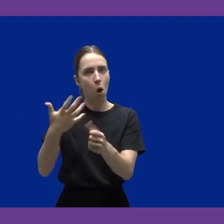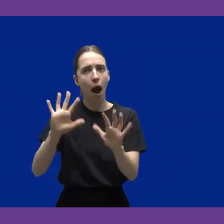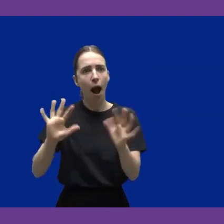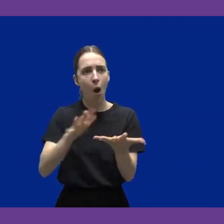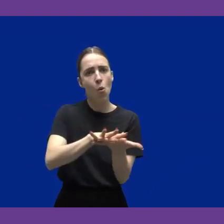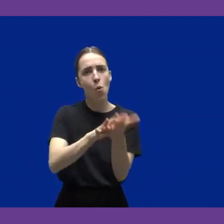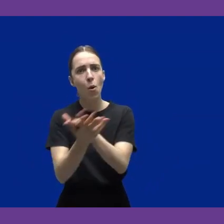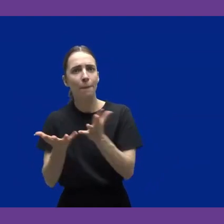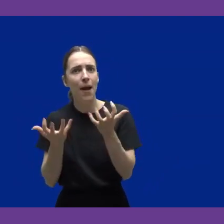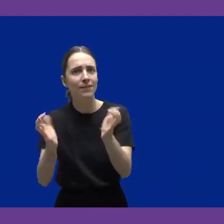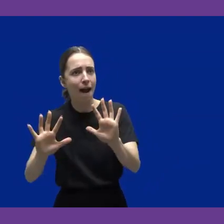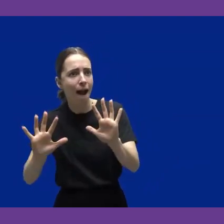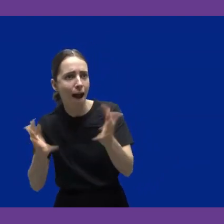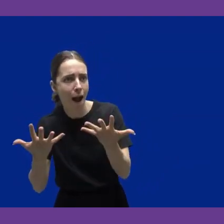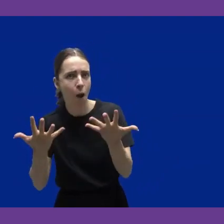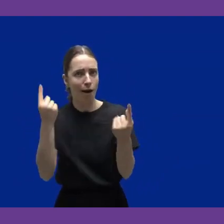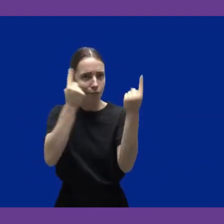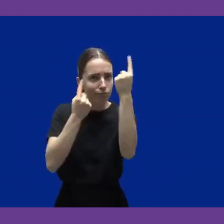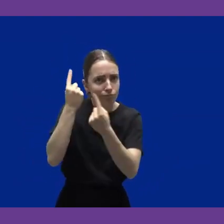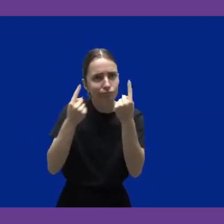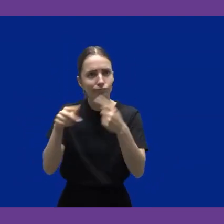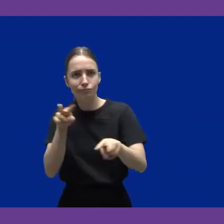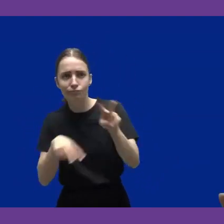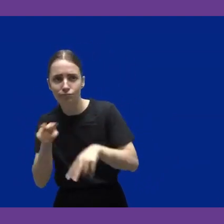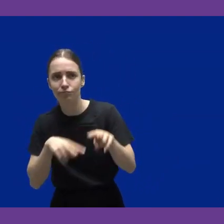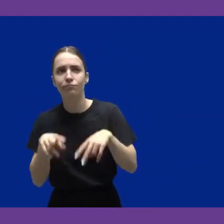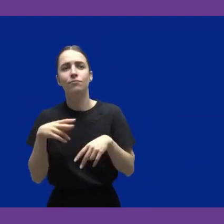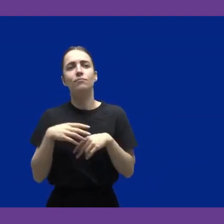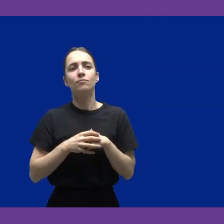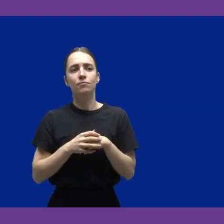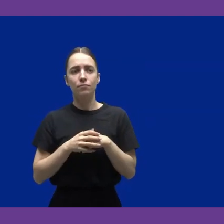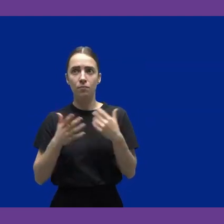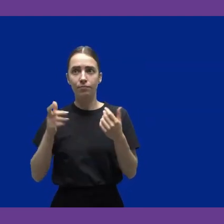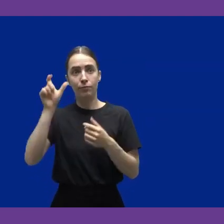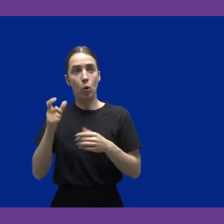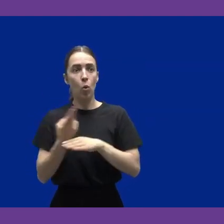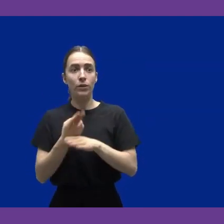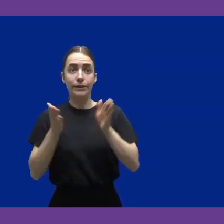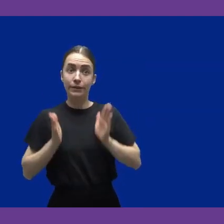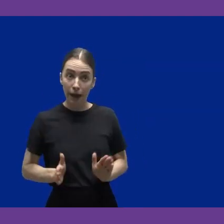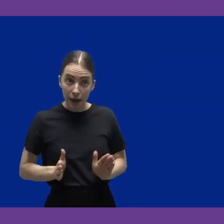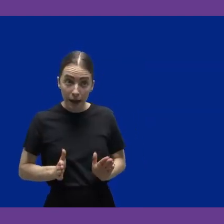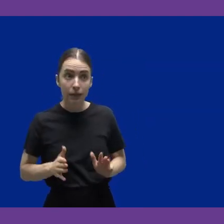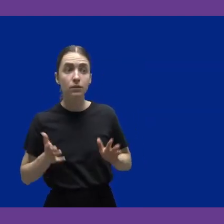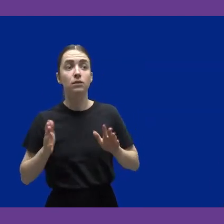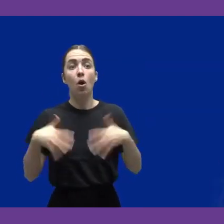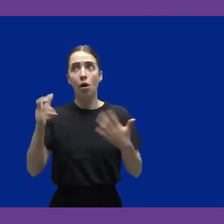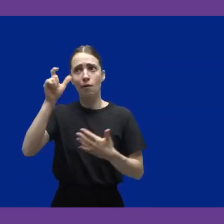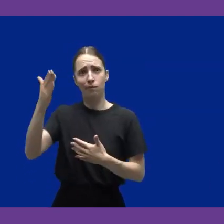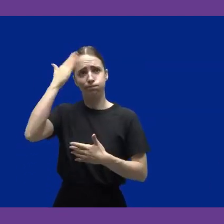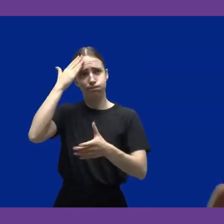all kinds of stakeholders. There will be consumers, persons with disabilities, industry, public authorities, the European Commission. You will find